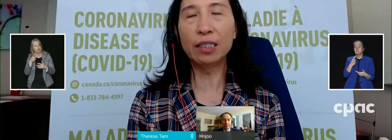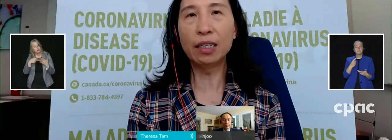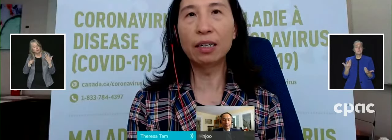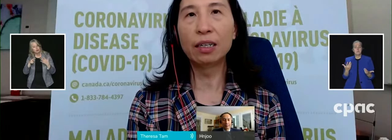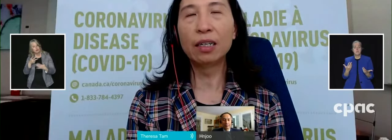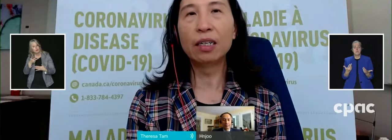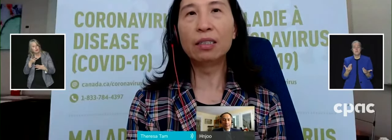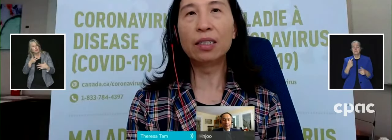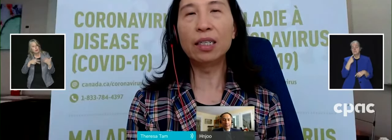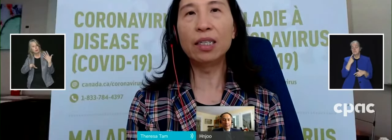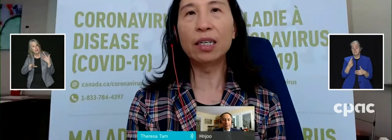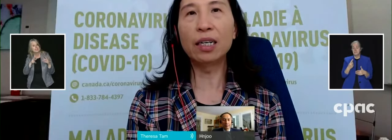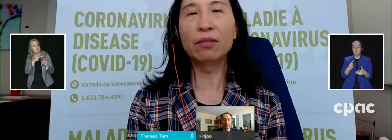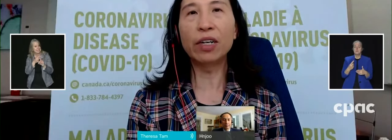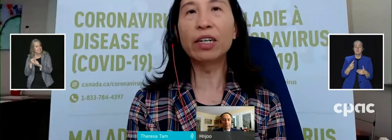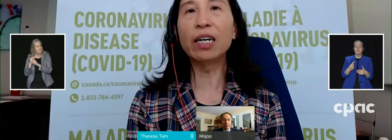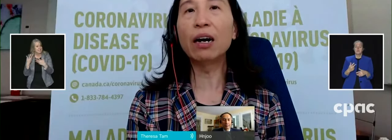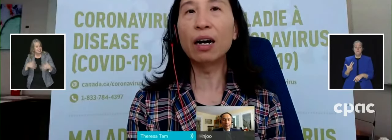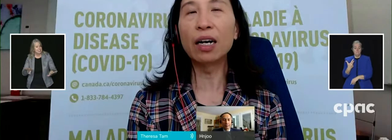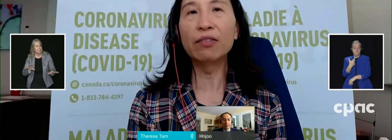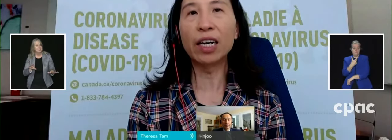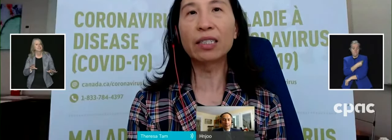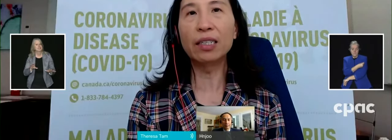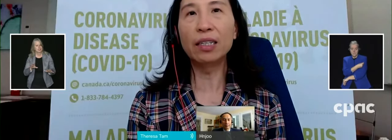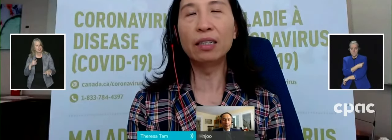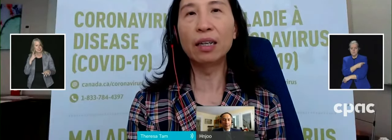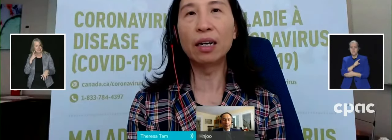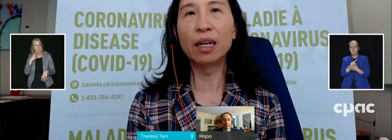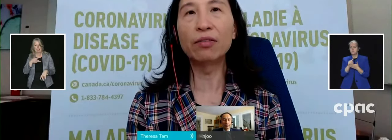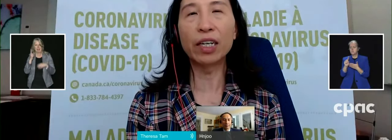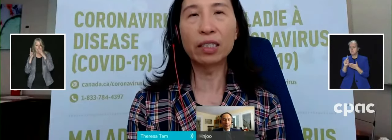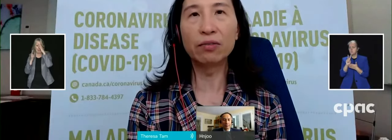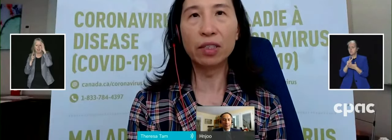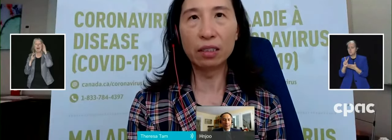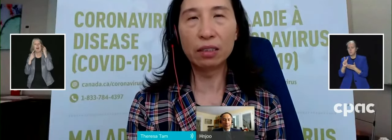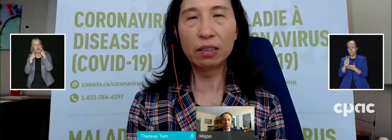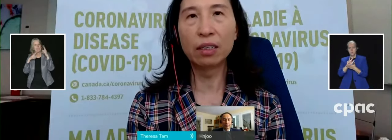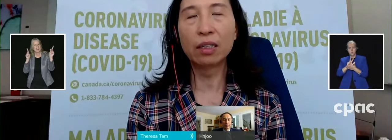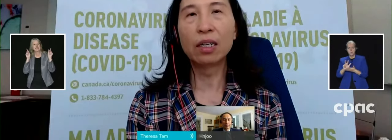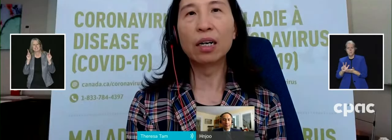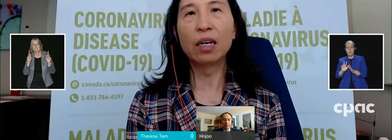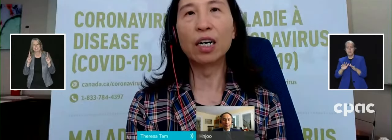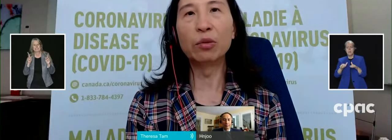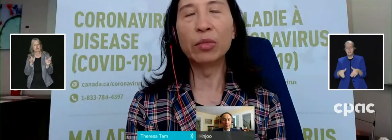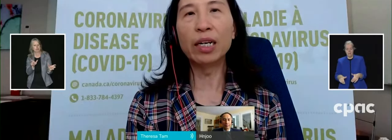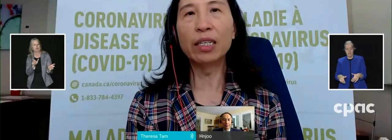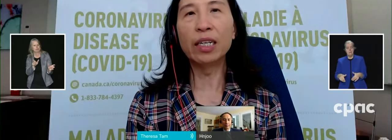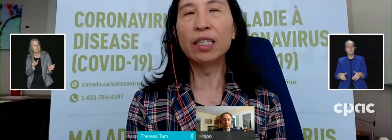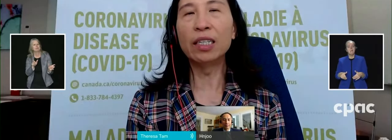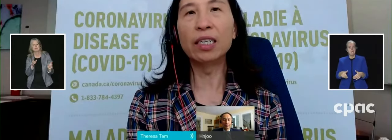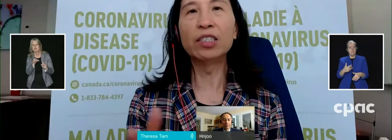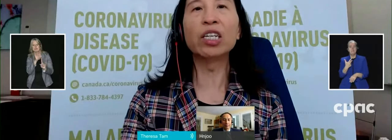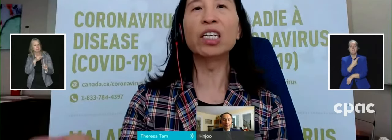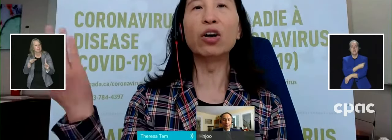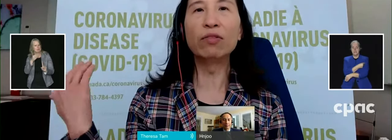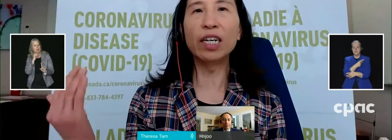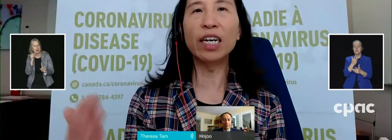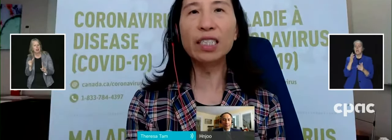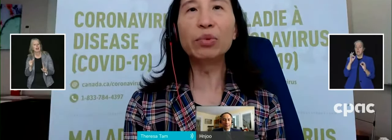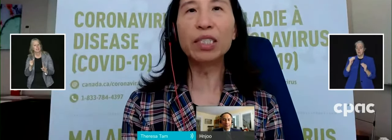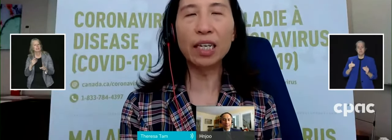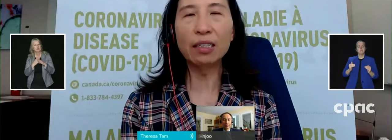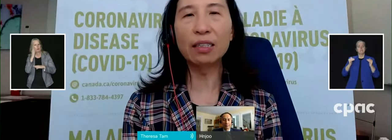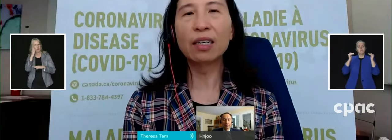weeks later, you see a very high vaccine effectiveness, and certainly